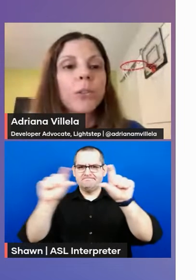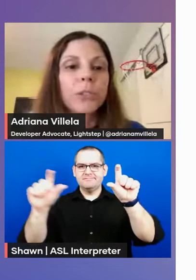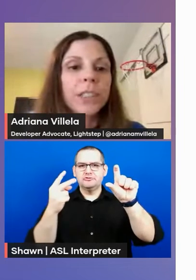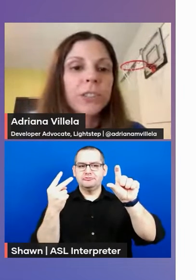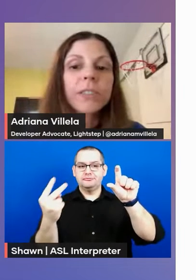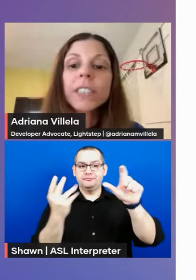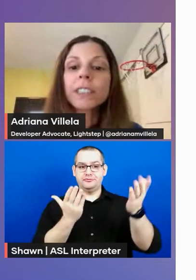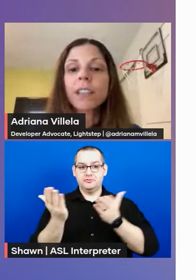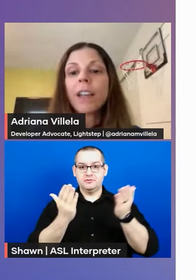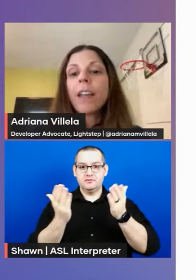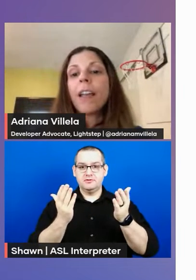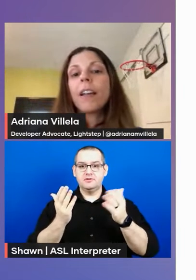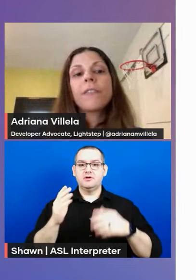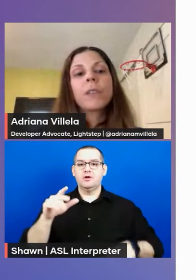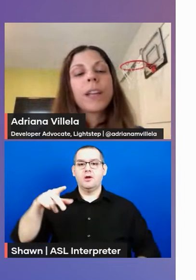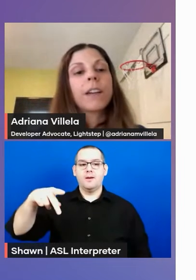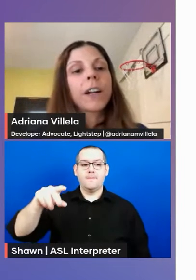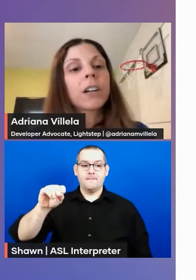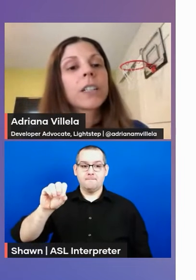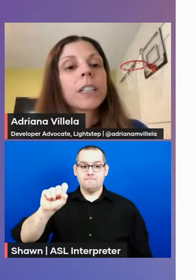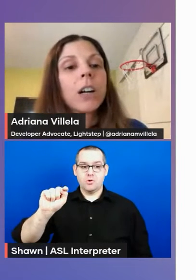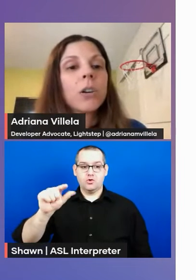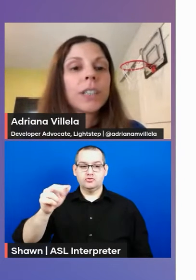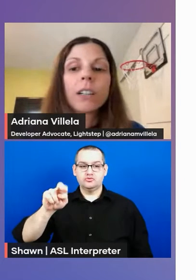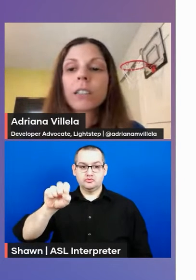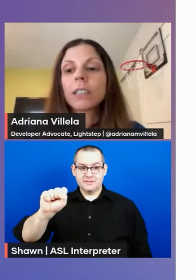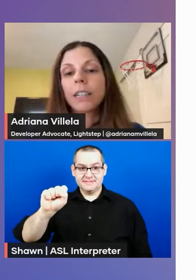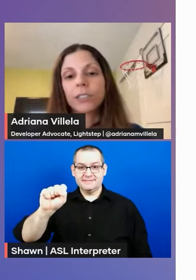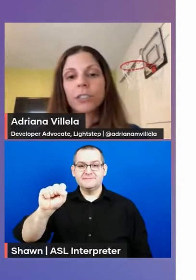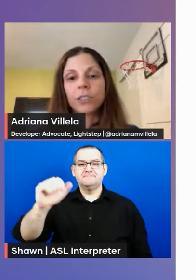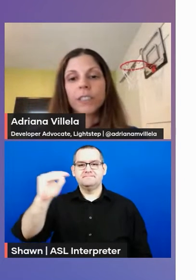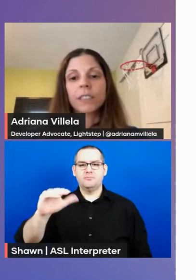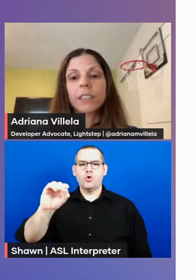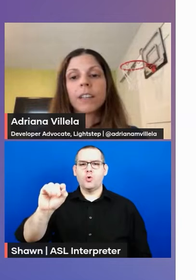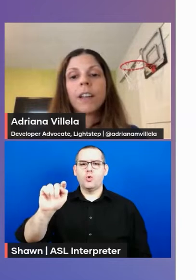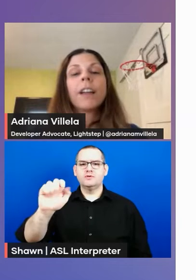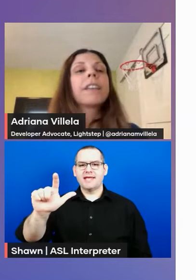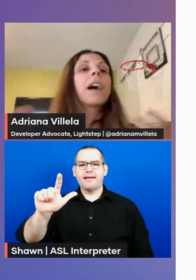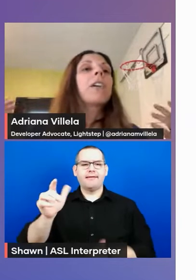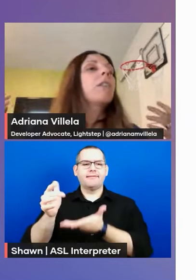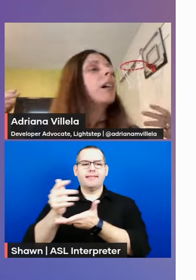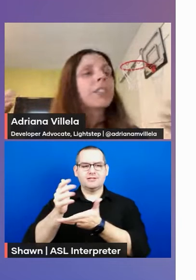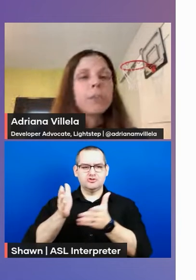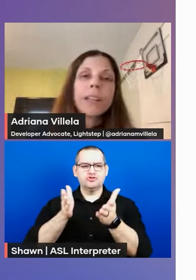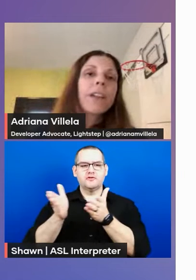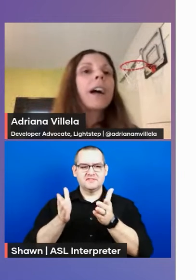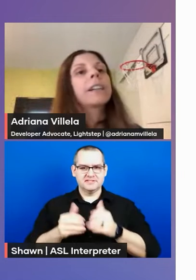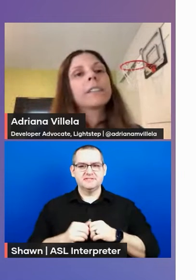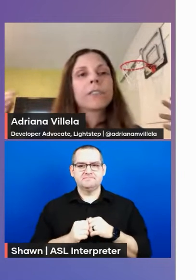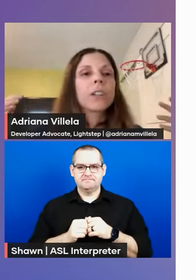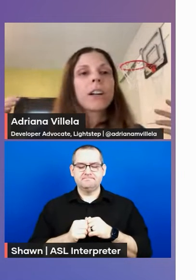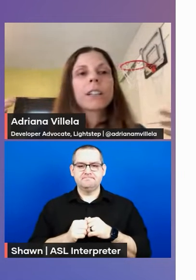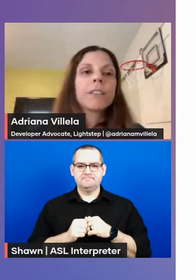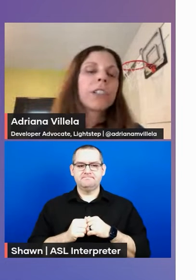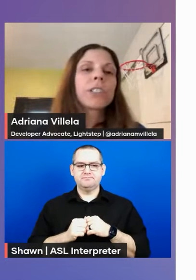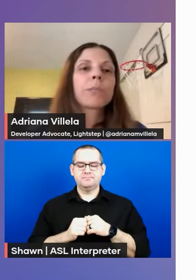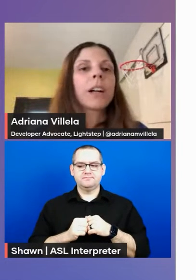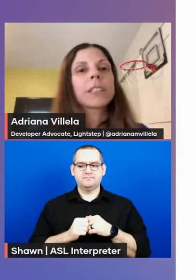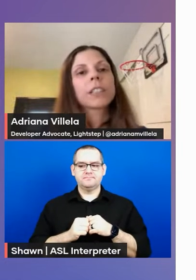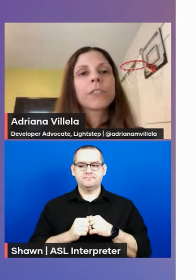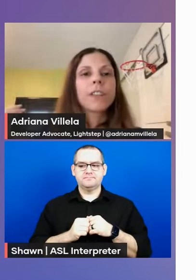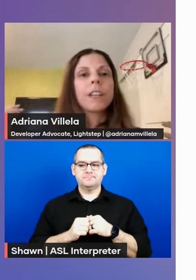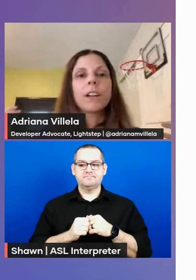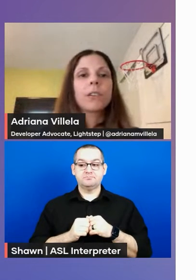have our Postgres service, and then we have our OTel collector service. Now, assuming that for our